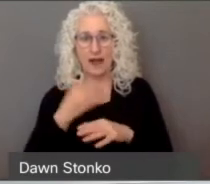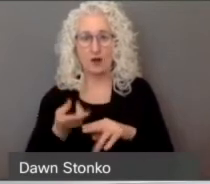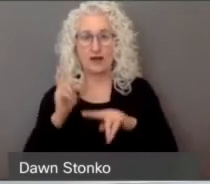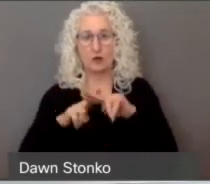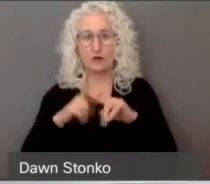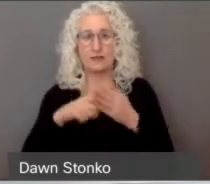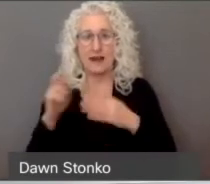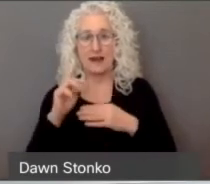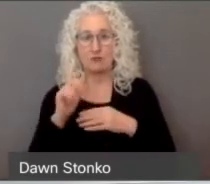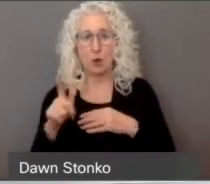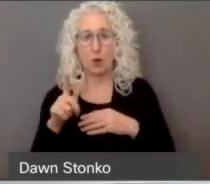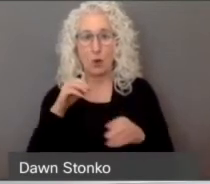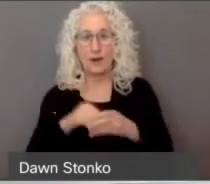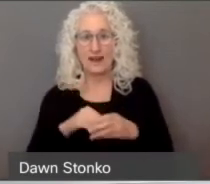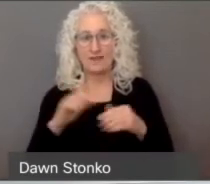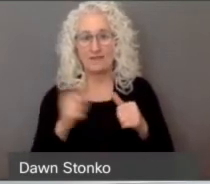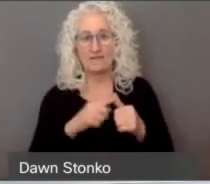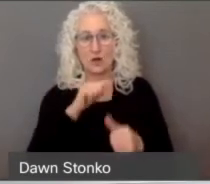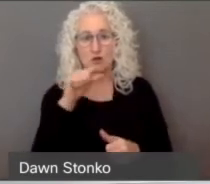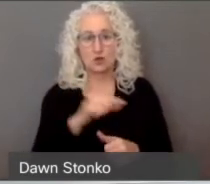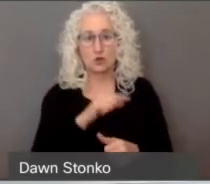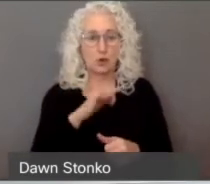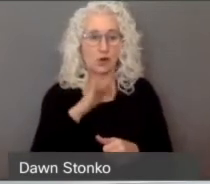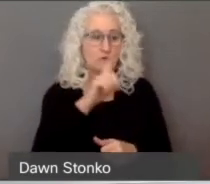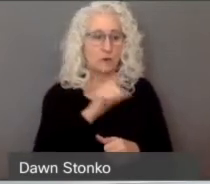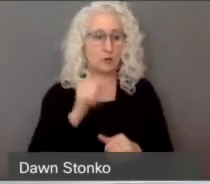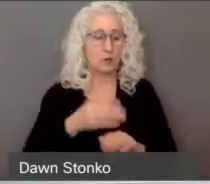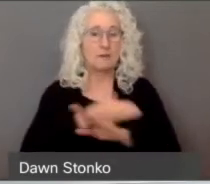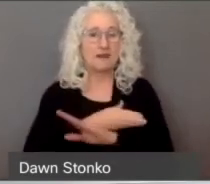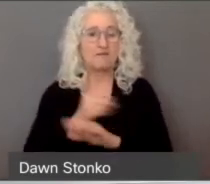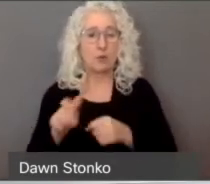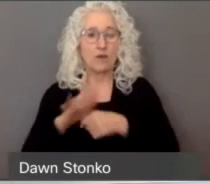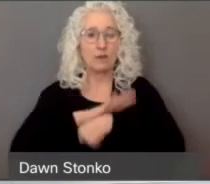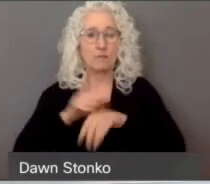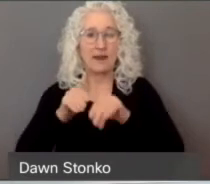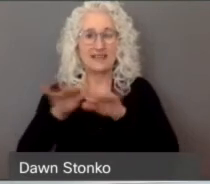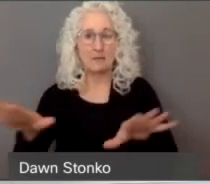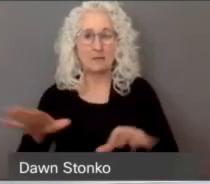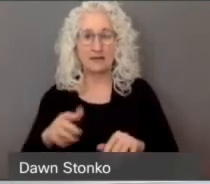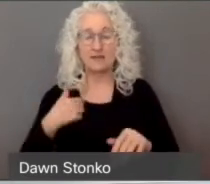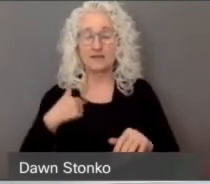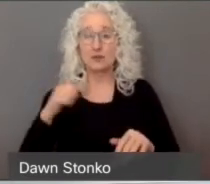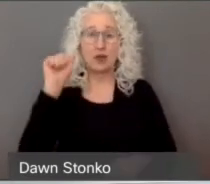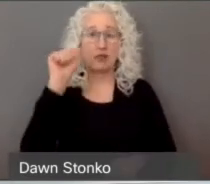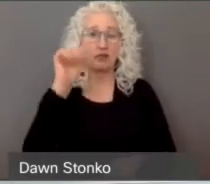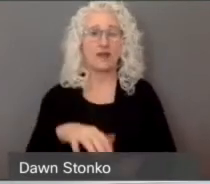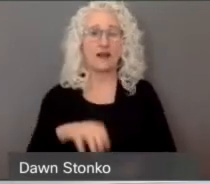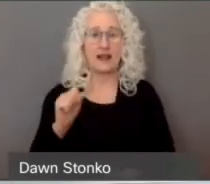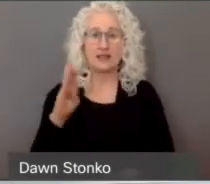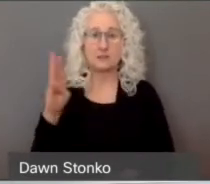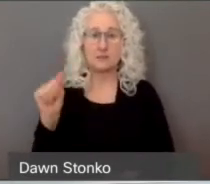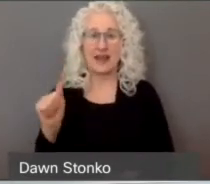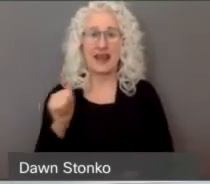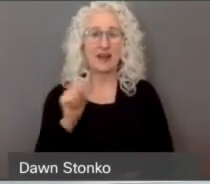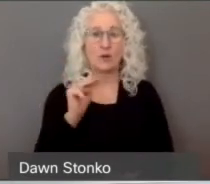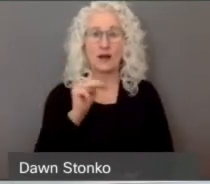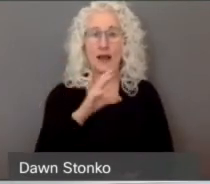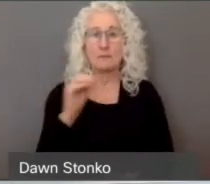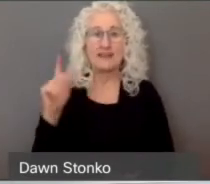in the first quarter of 2020 before the pandemic? So I'll just throw that out to SBA or MNT.